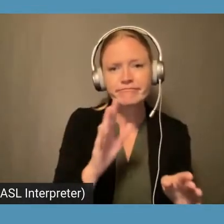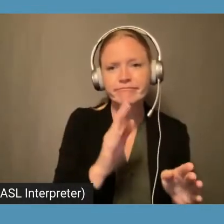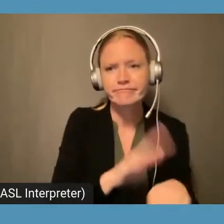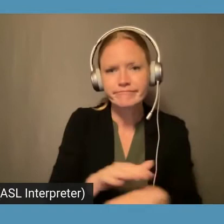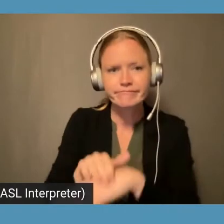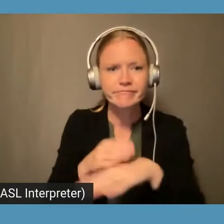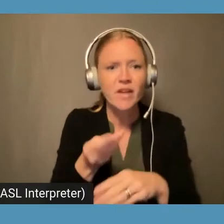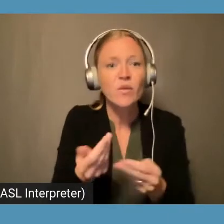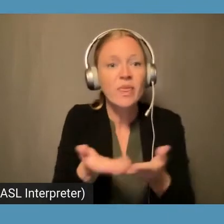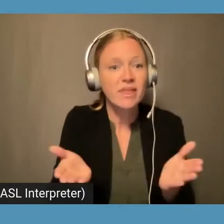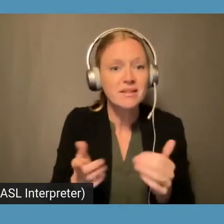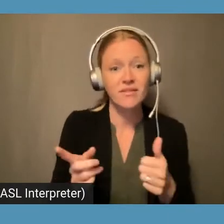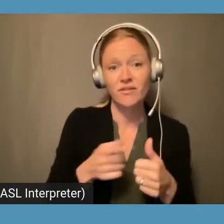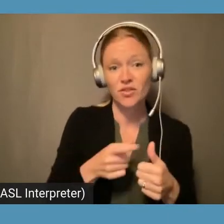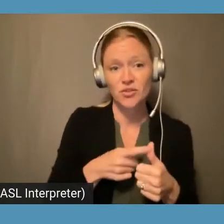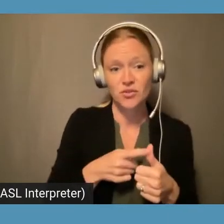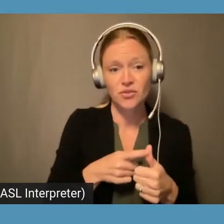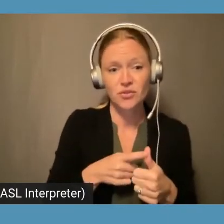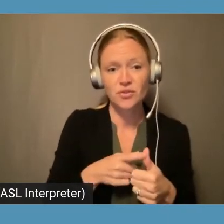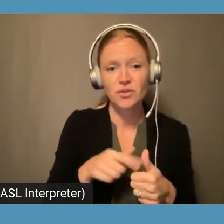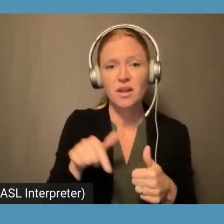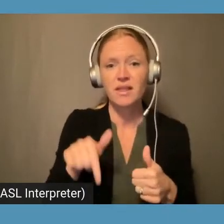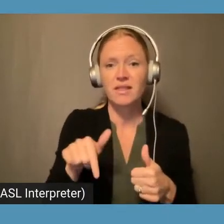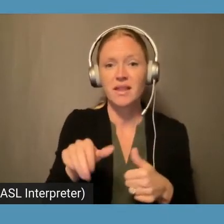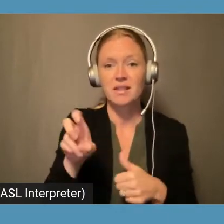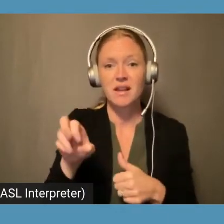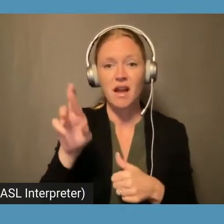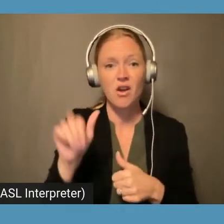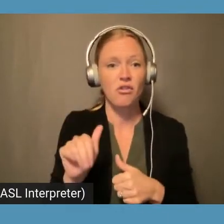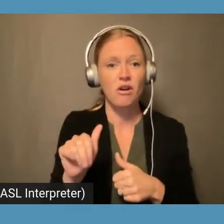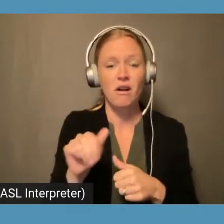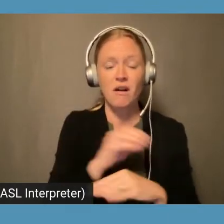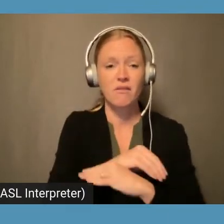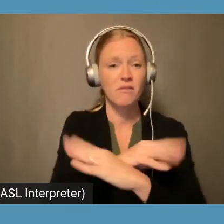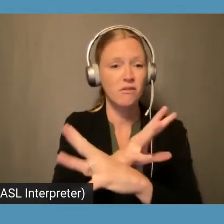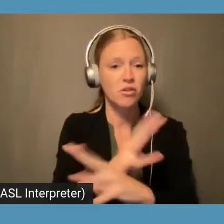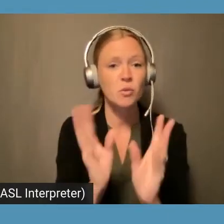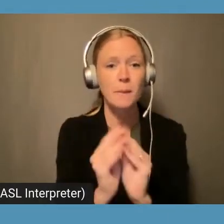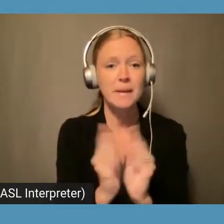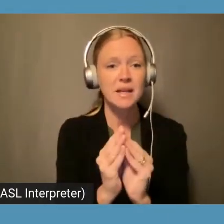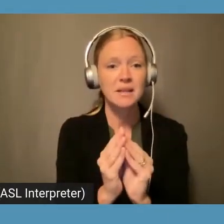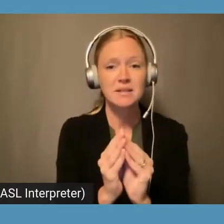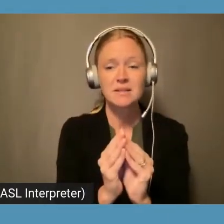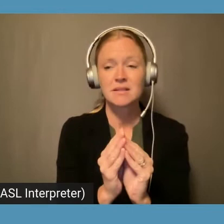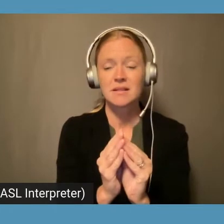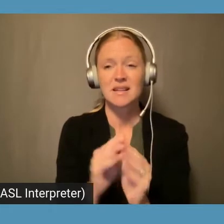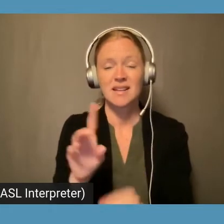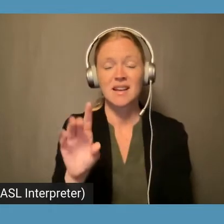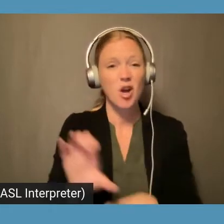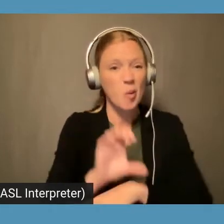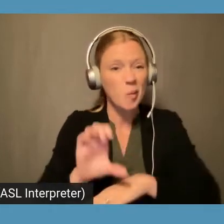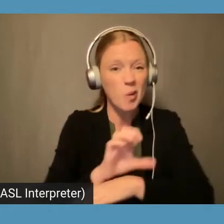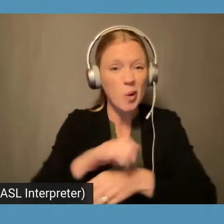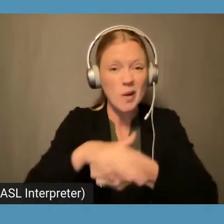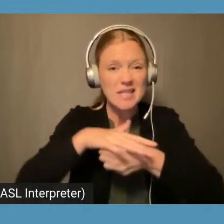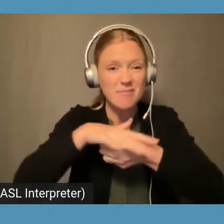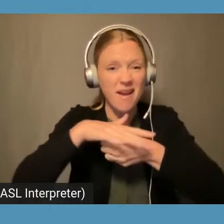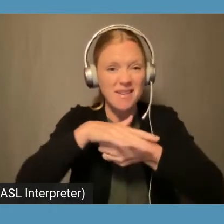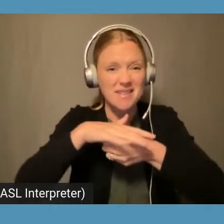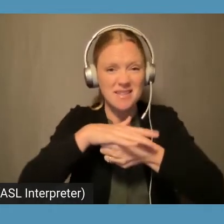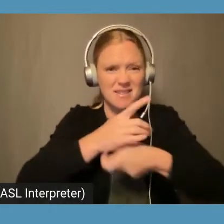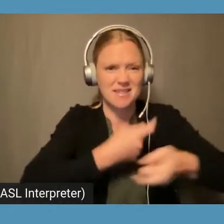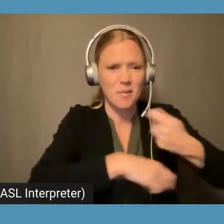program. First, in this era of virtual meetings, when digital spaces may substitute our physical sense of